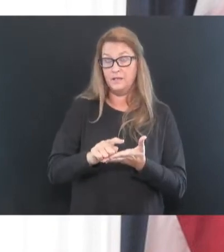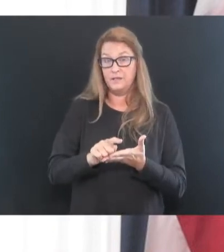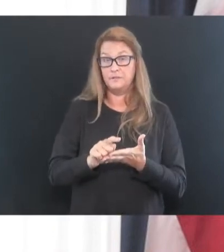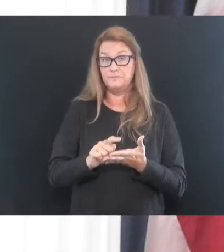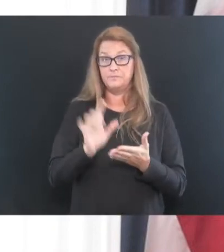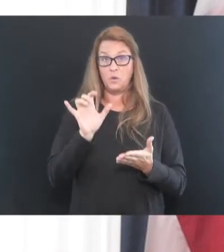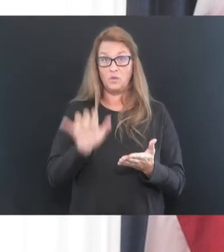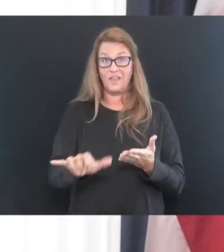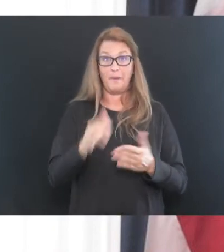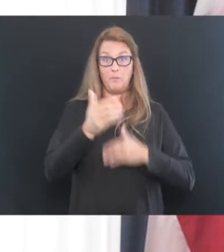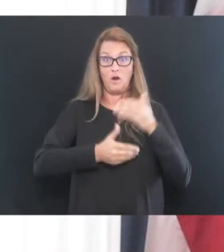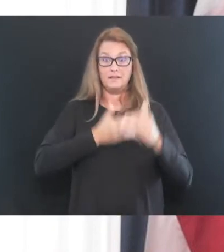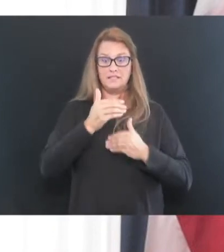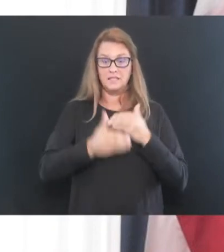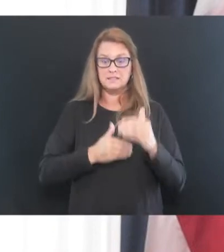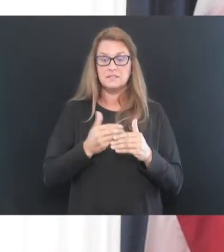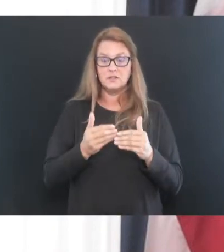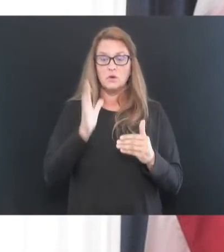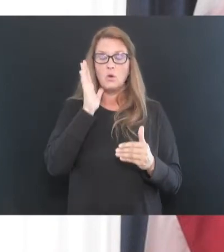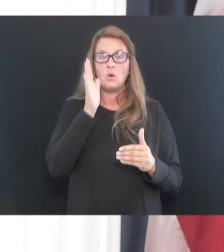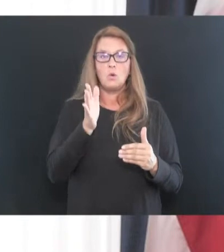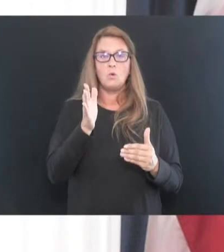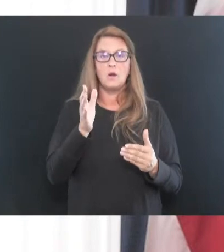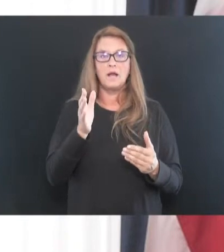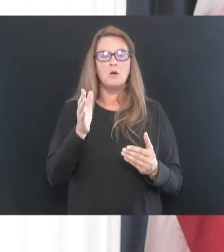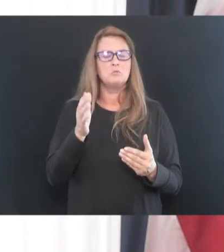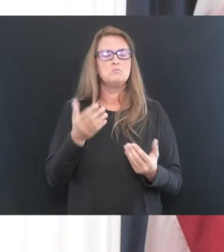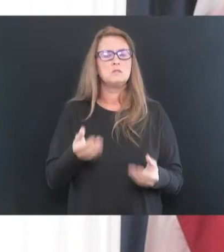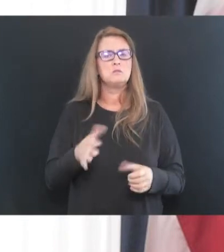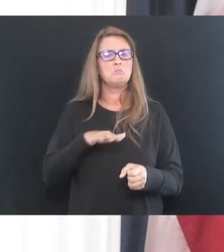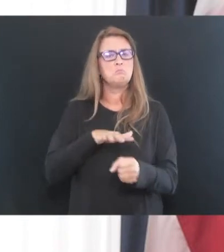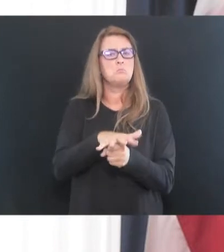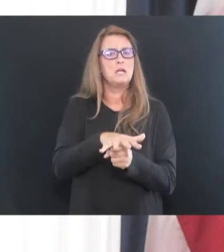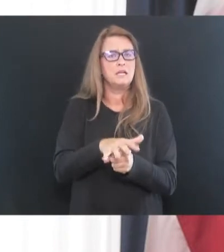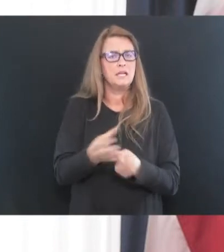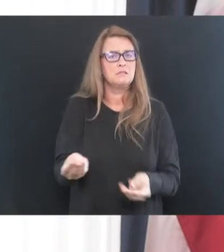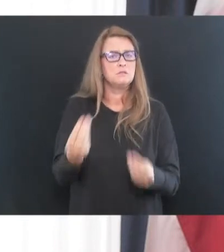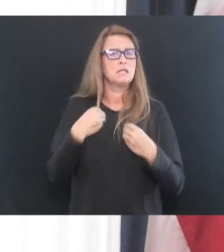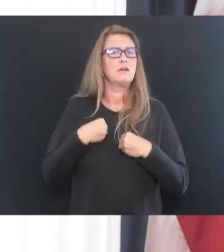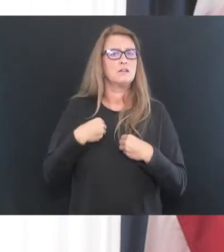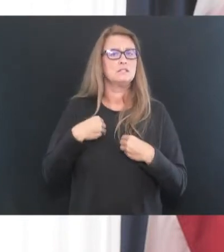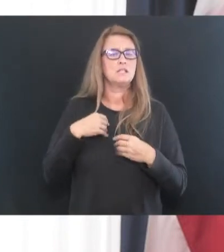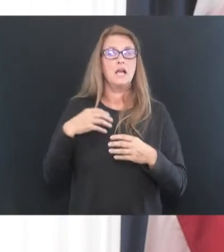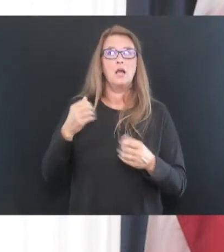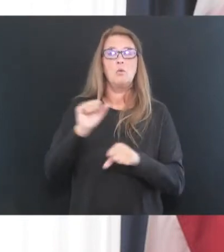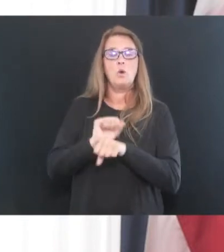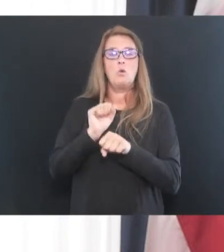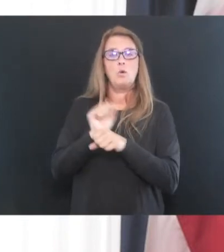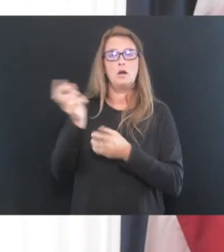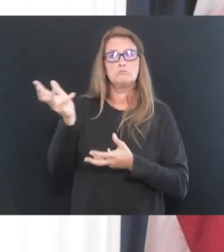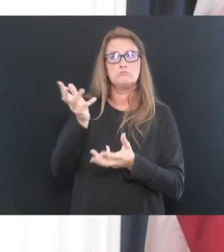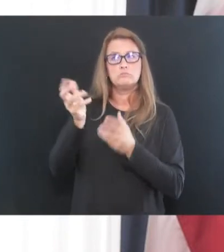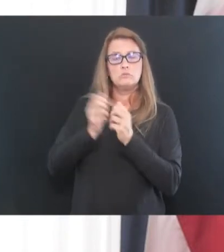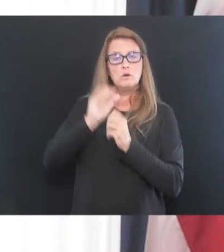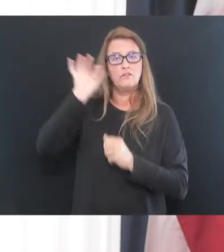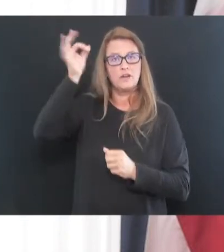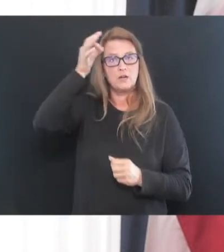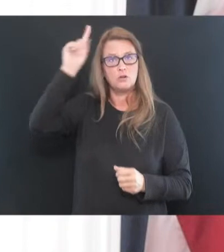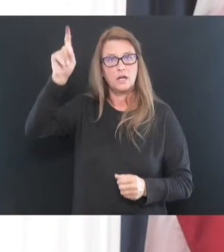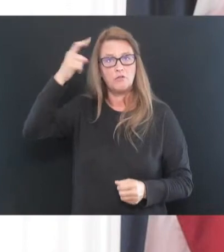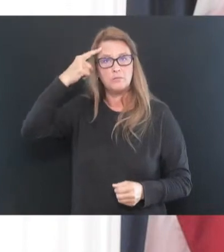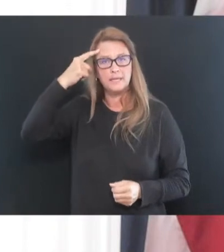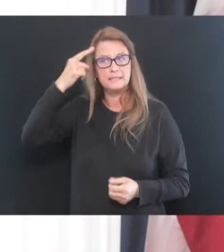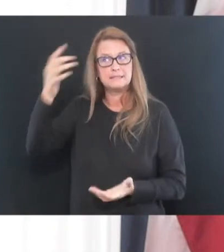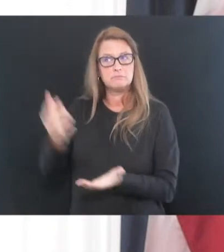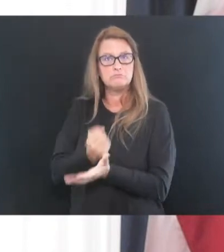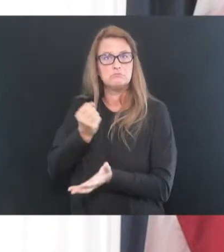distribution process that we will start to exceed that, and we will work with the federal government to reach out and get more. I want to